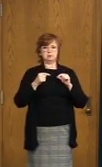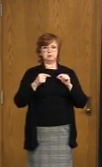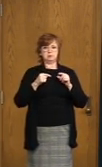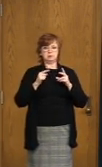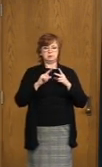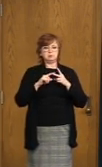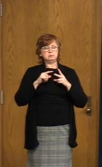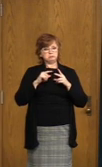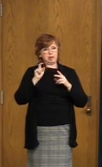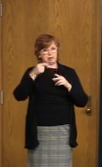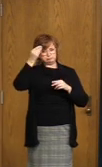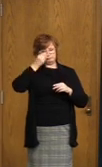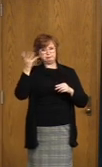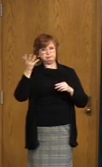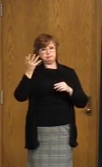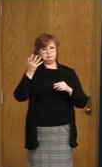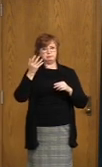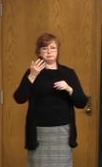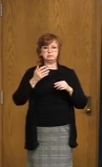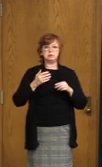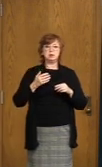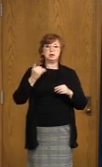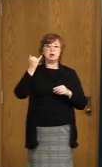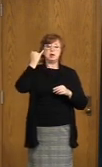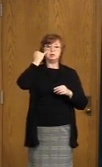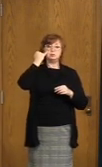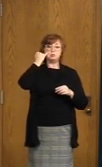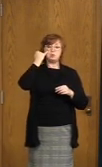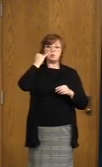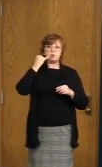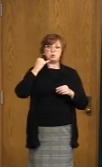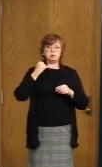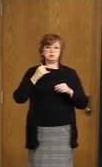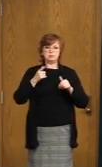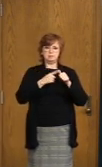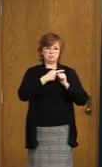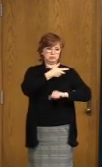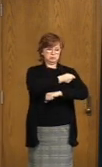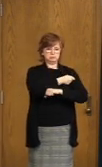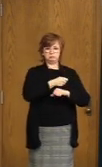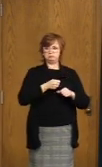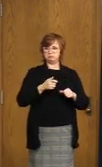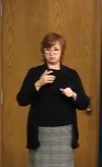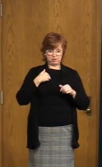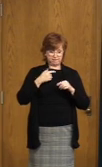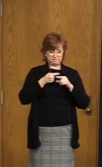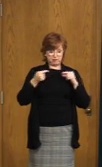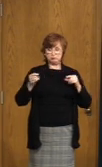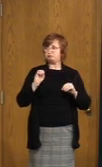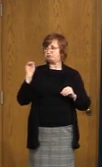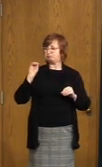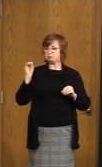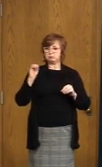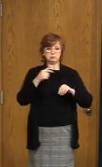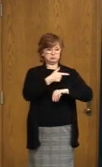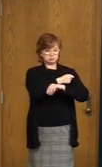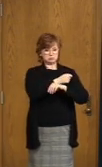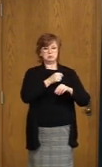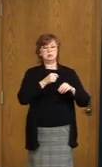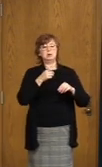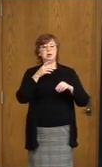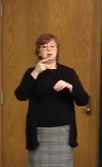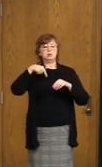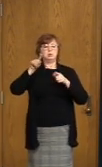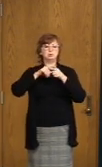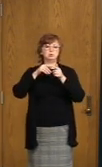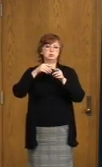dose, then we would refer you for further assessment to an allergist, who would then advise if you can get a second dose.